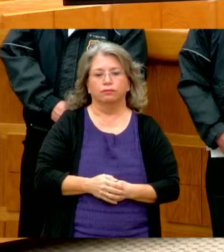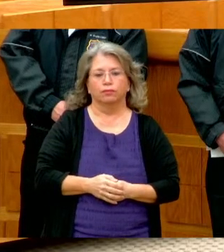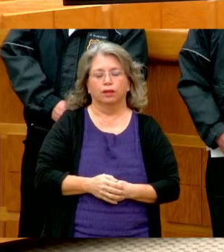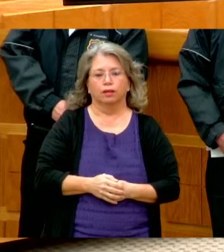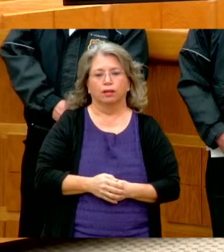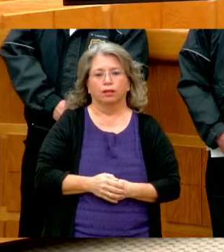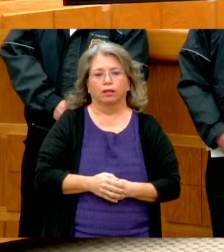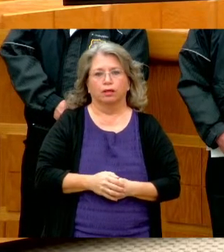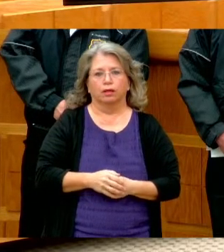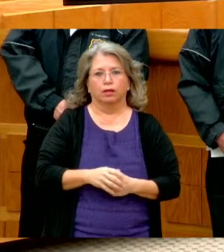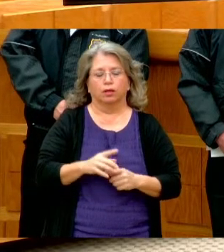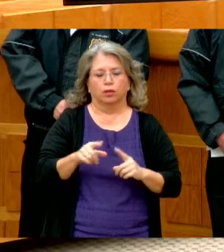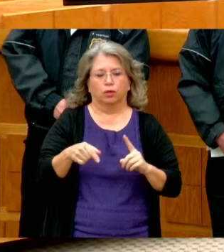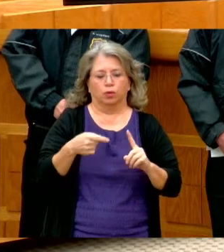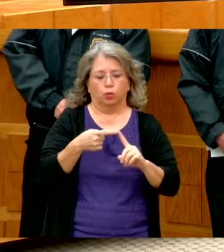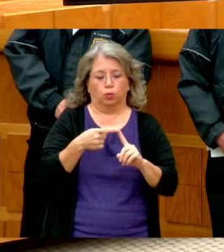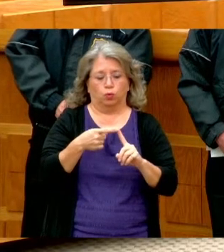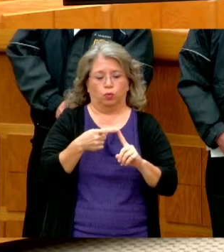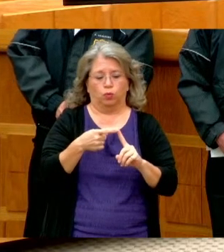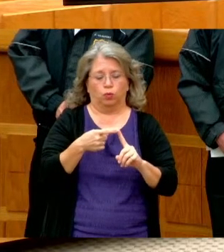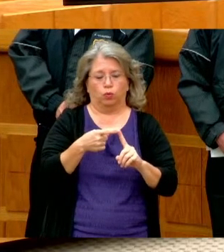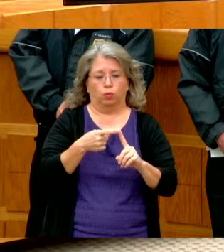of vaccines that we have to offer